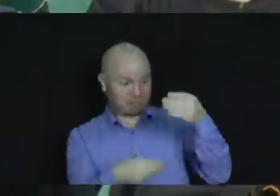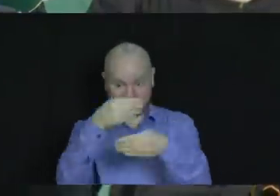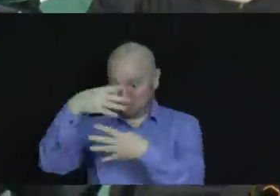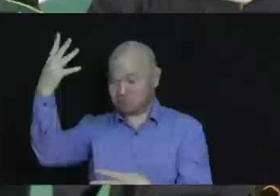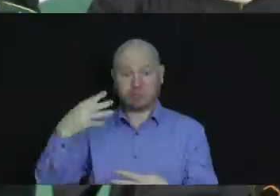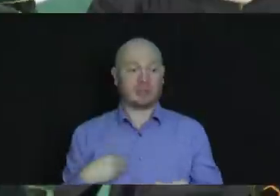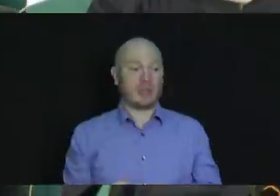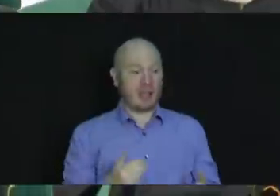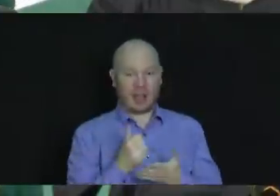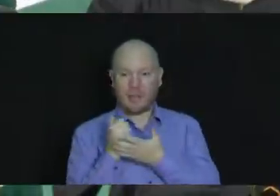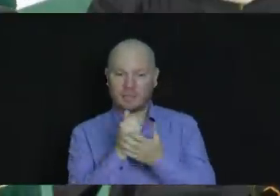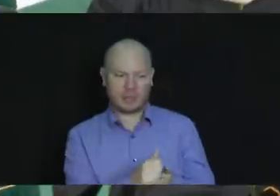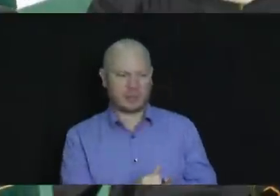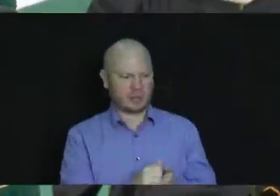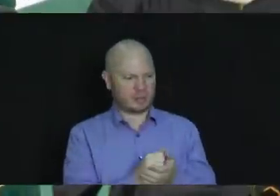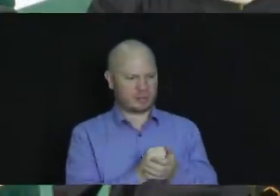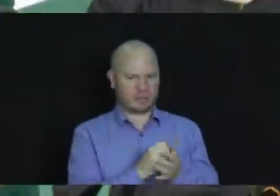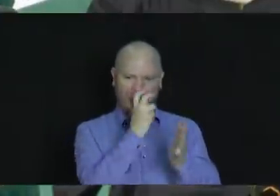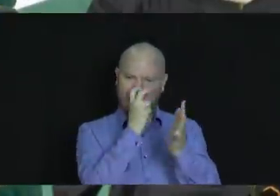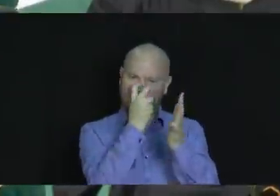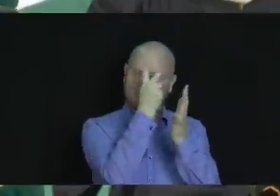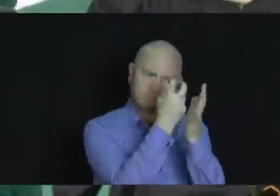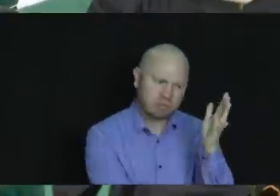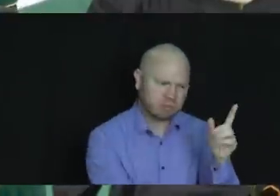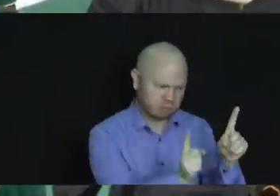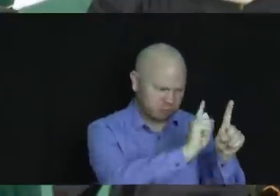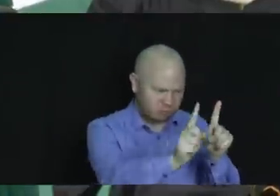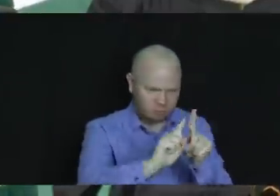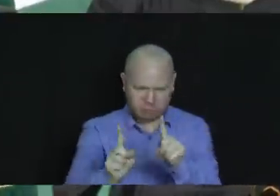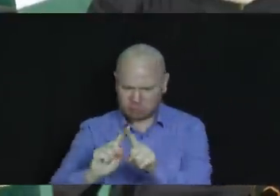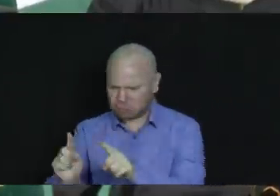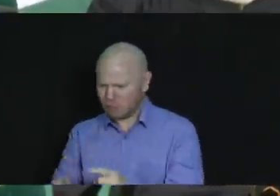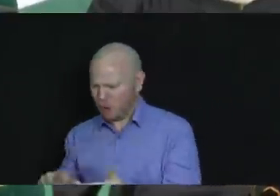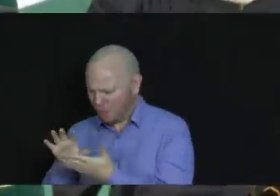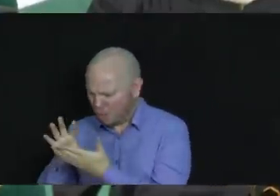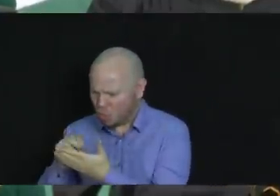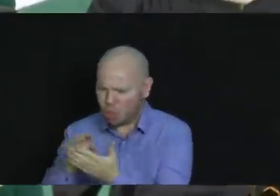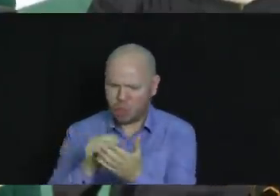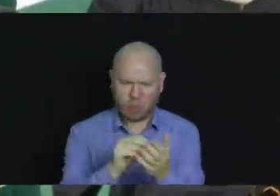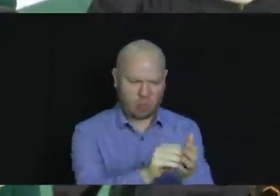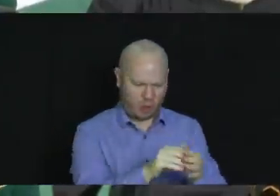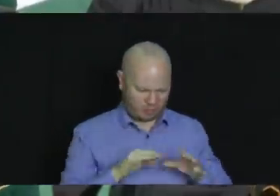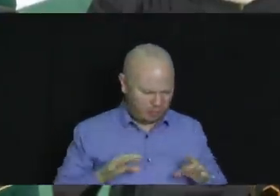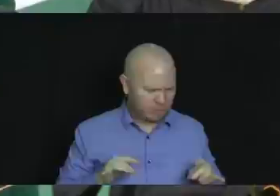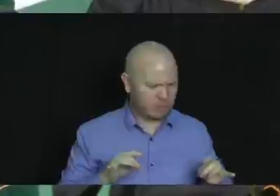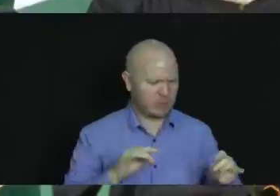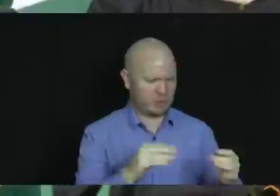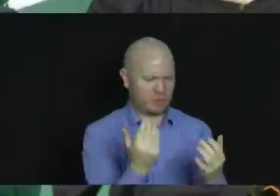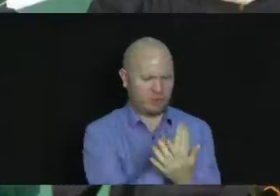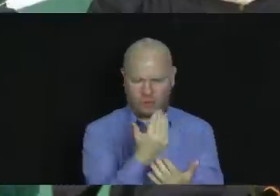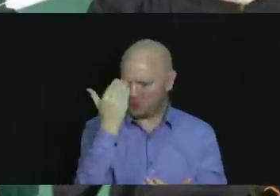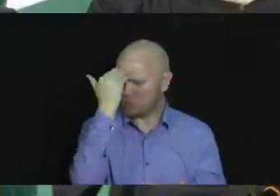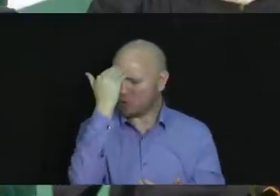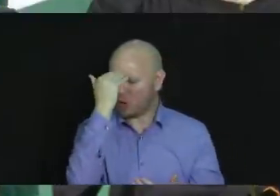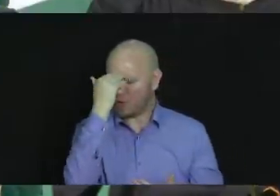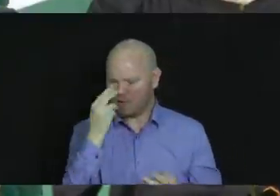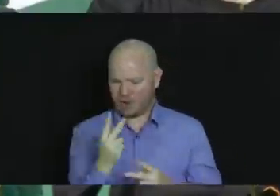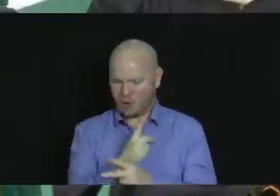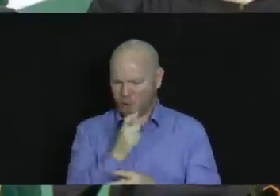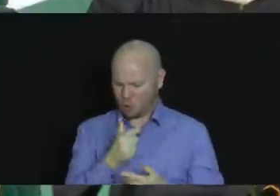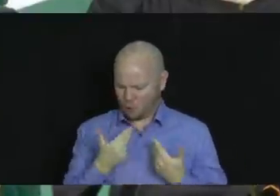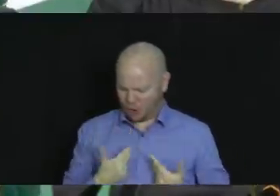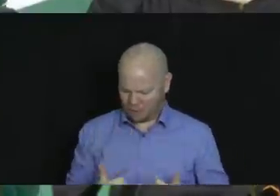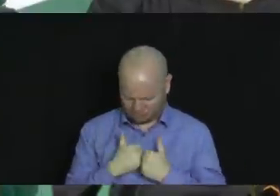an open invitation to change your course or change your mind as you discover more about yourself and the world around you.